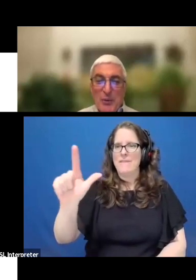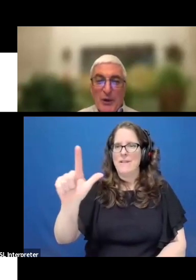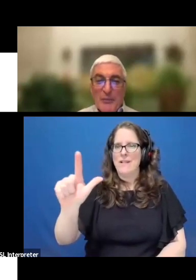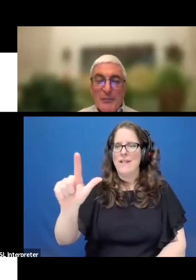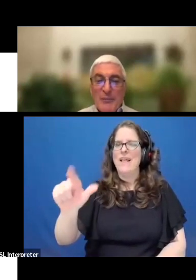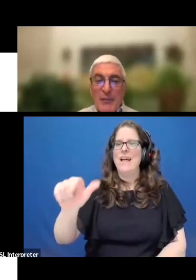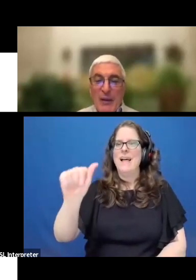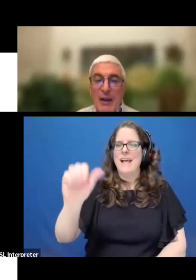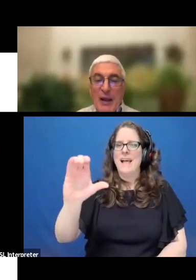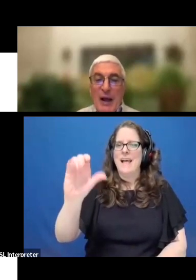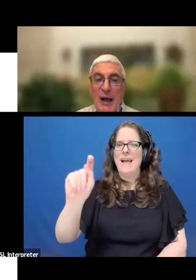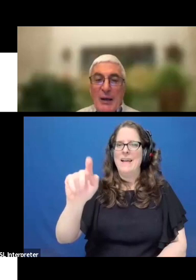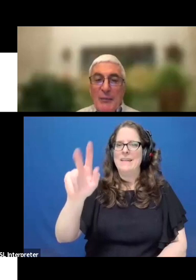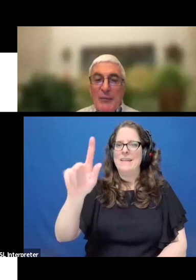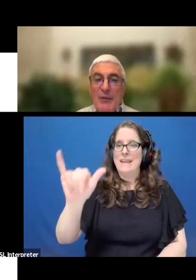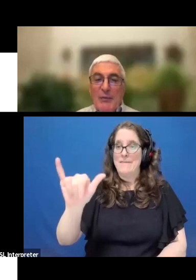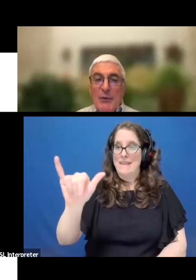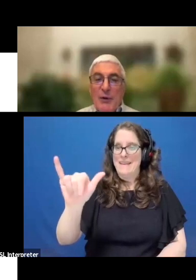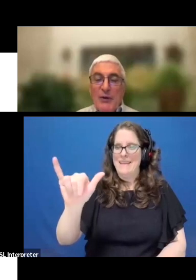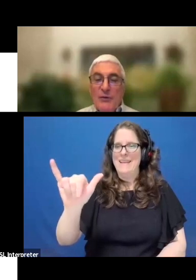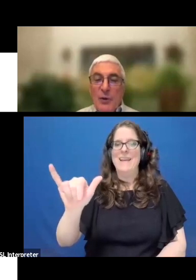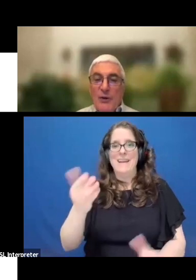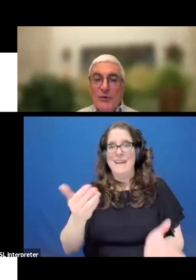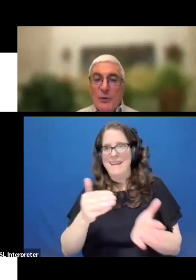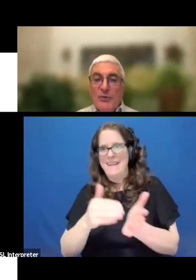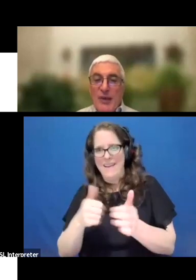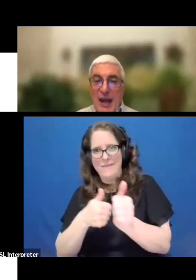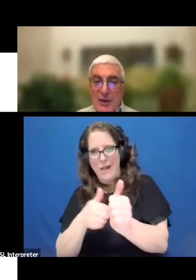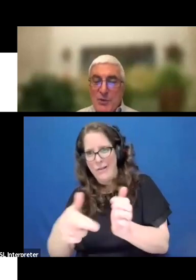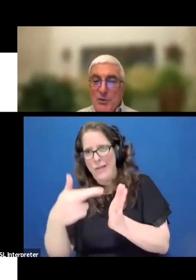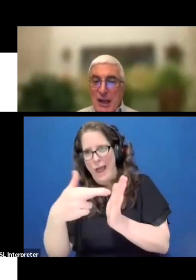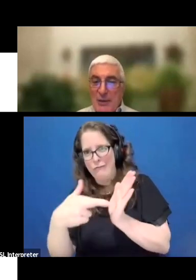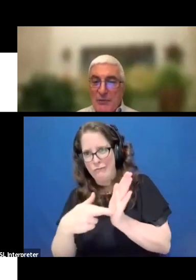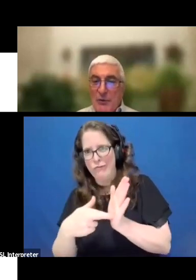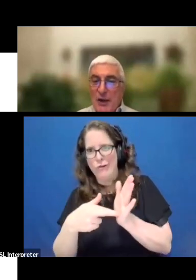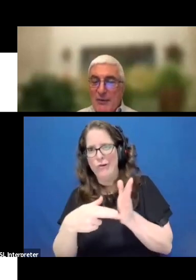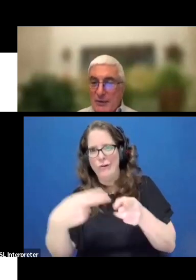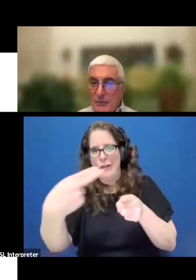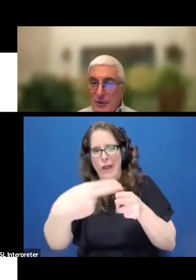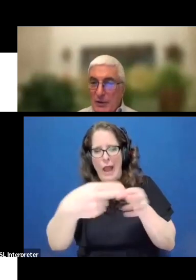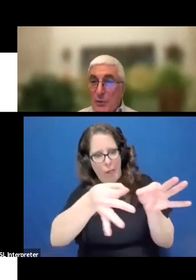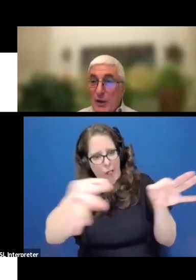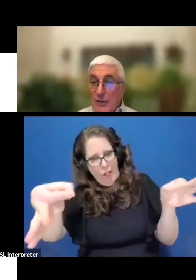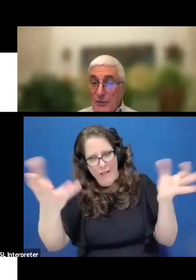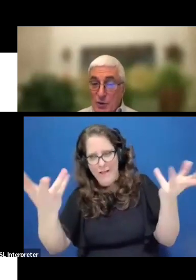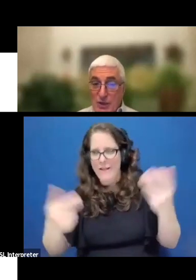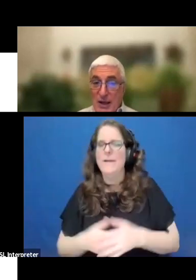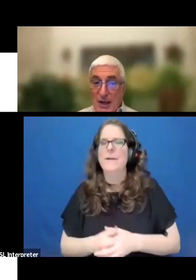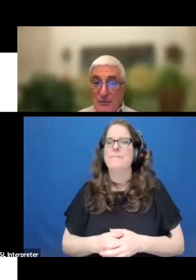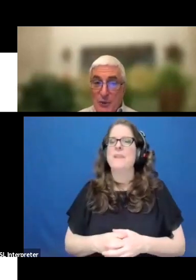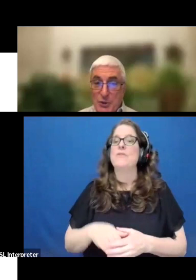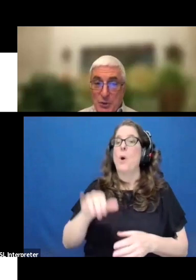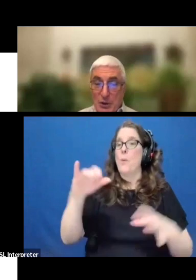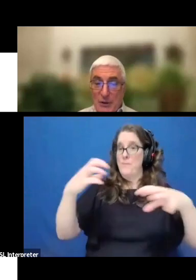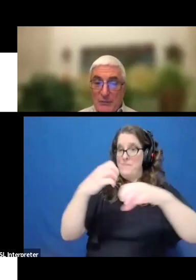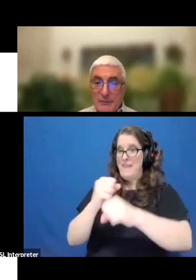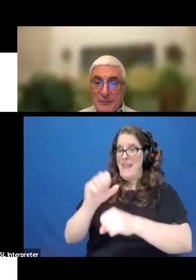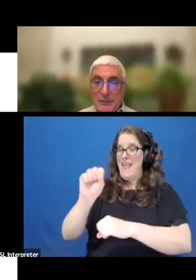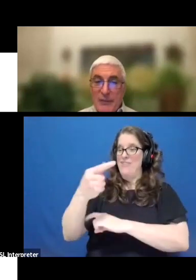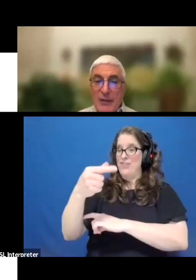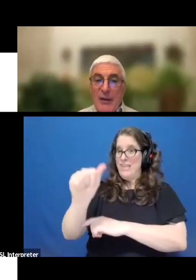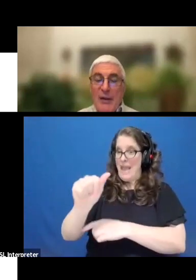confuse the public, if earnings are substantial gainful activity, or SGA for